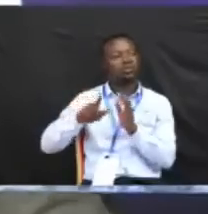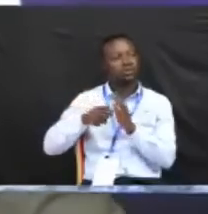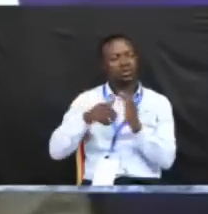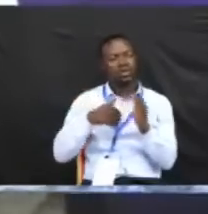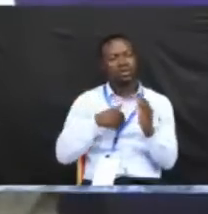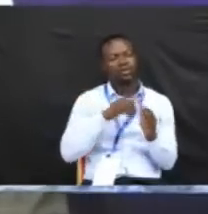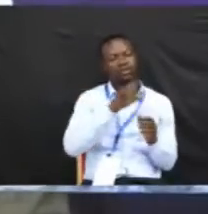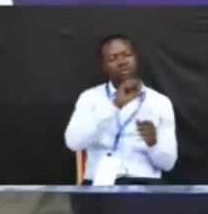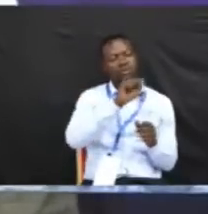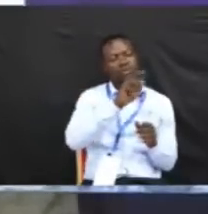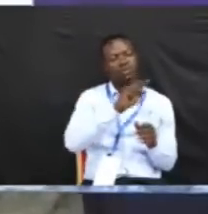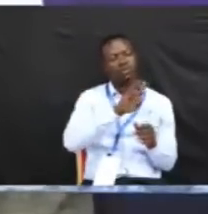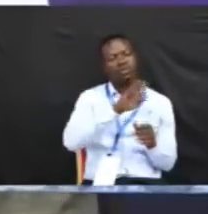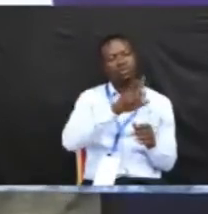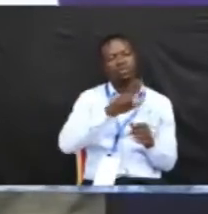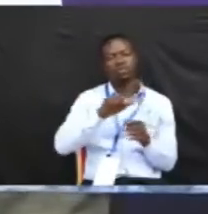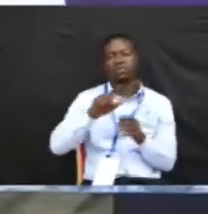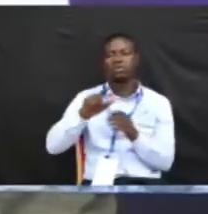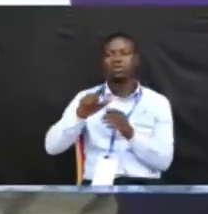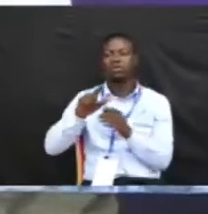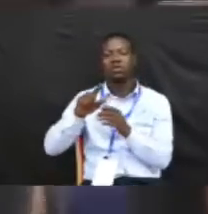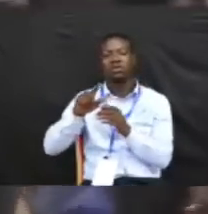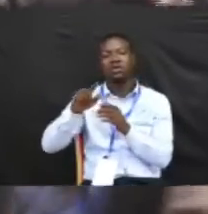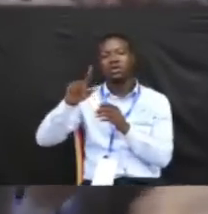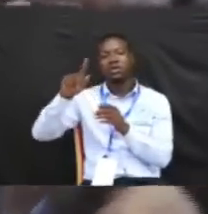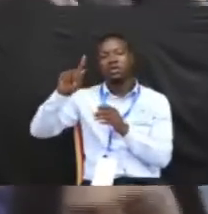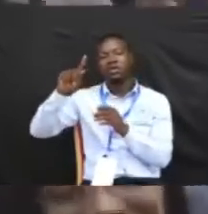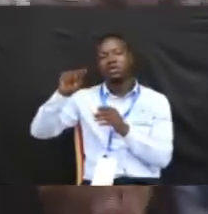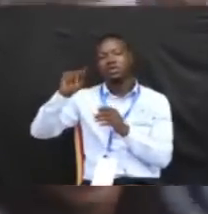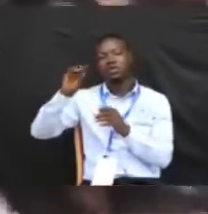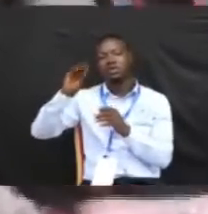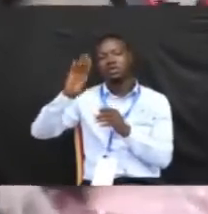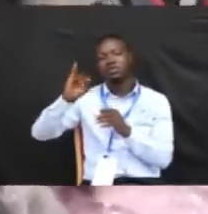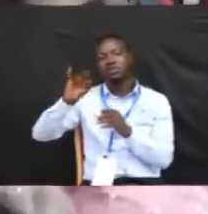Amotin chairman Tobinko Group of Companies